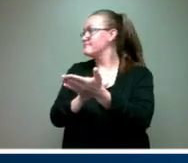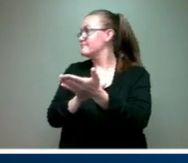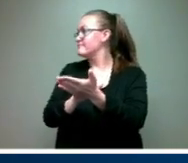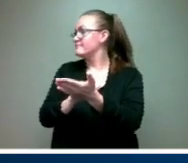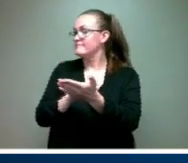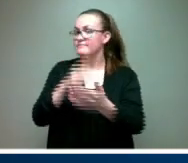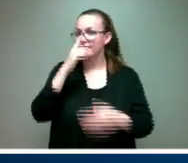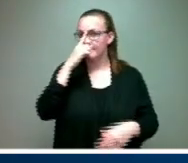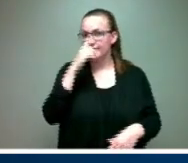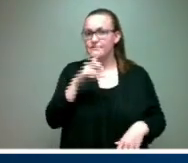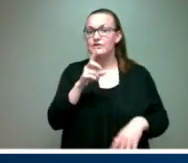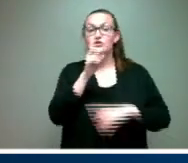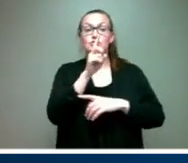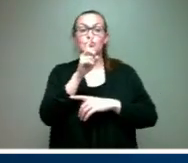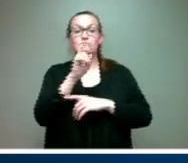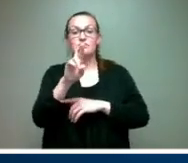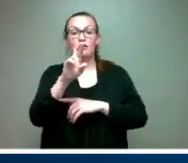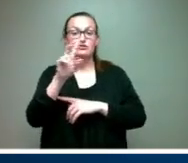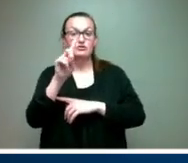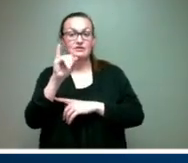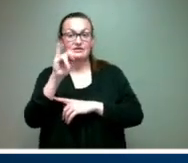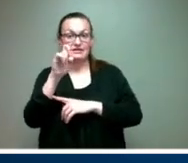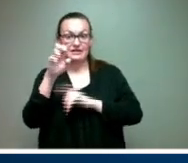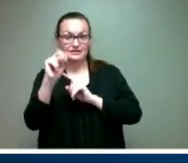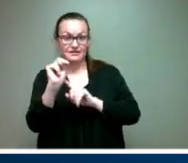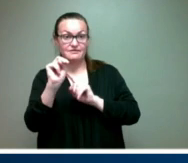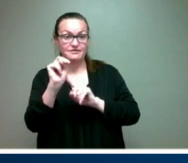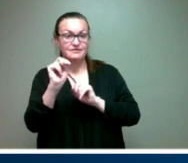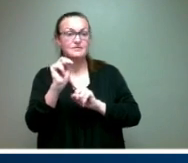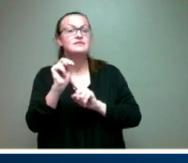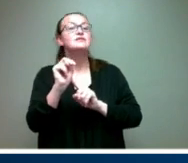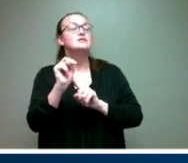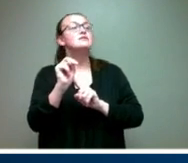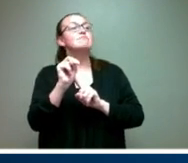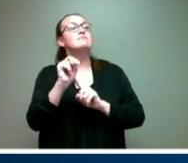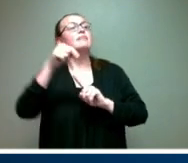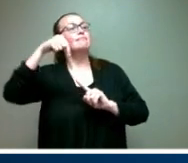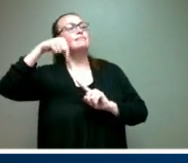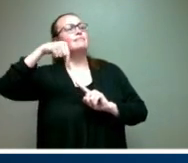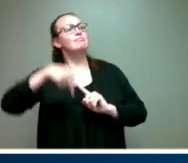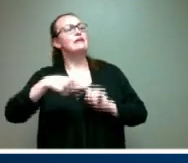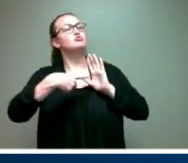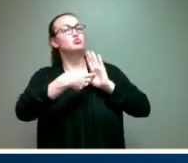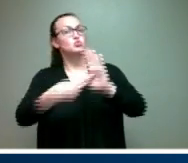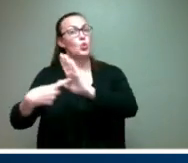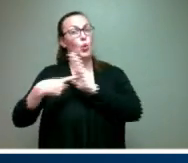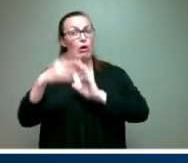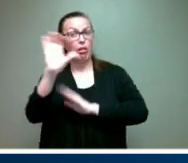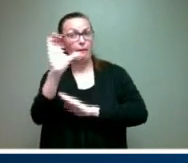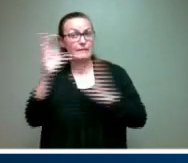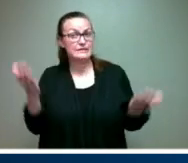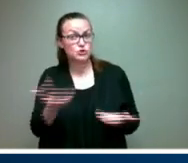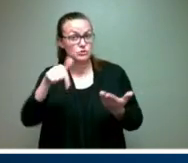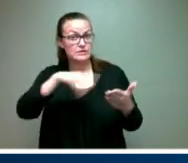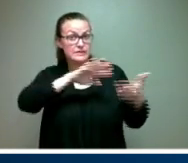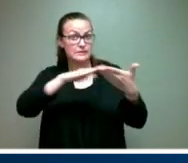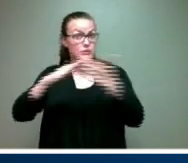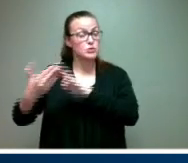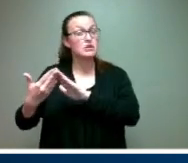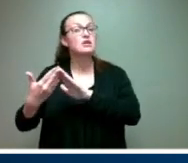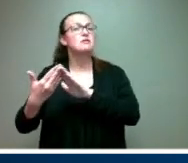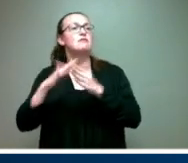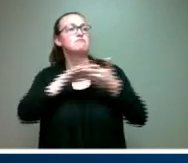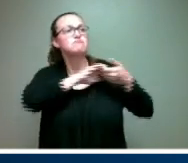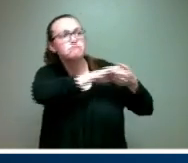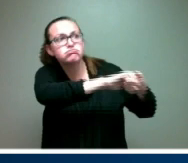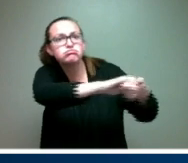Yeah. I think what it shows is how the Columbus community is coming together. And that's what community is all about. When you think